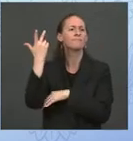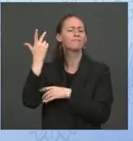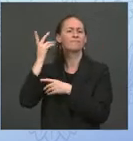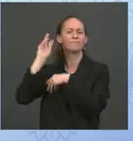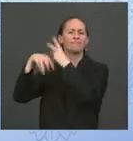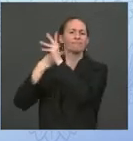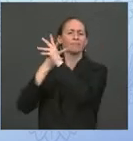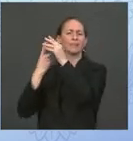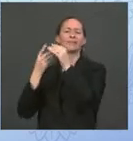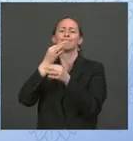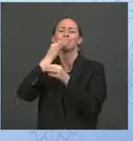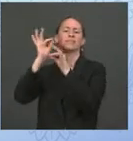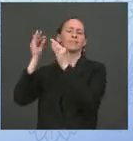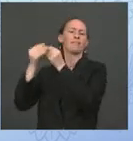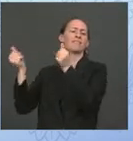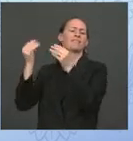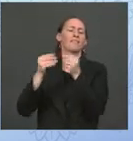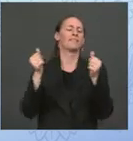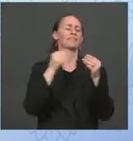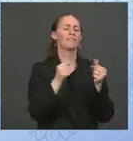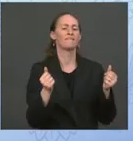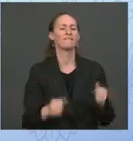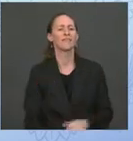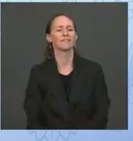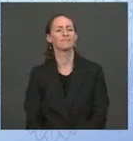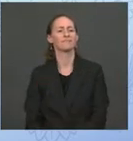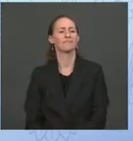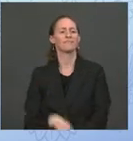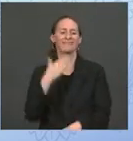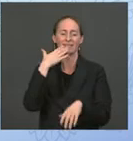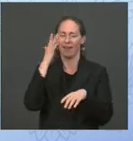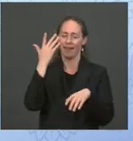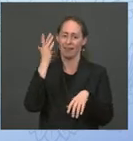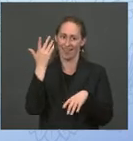And of course, there's at least one teacher.